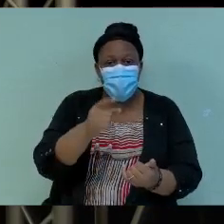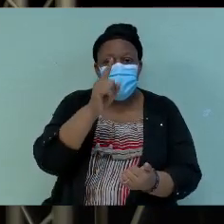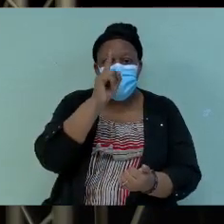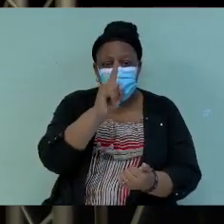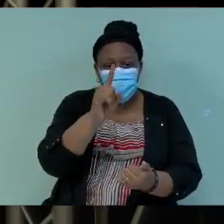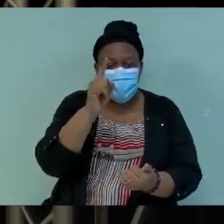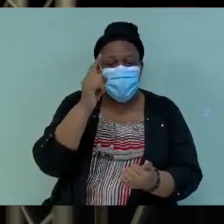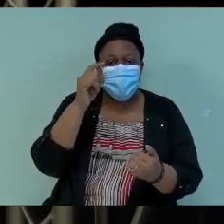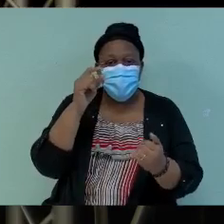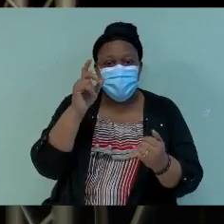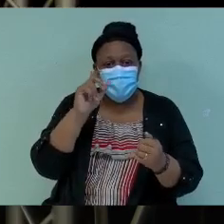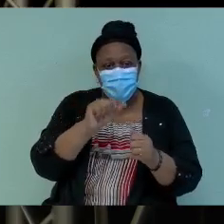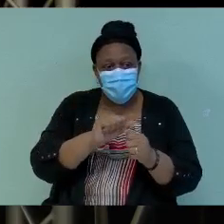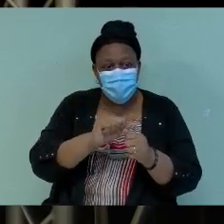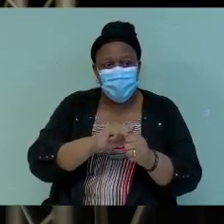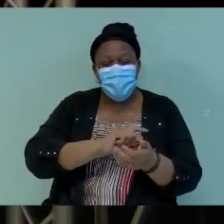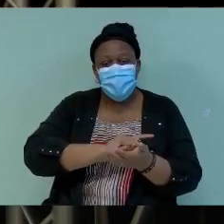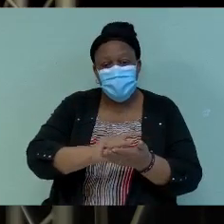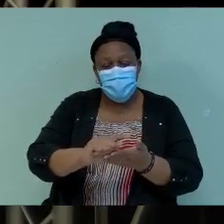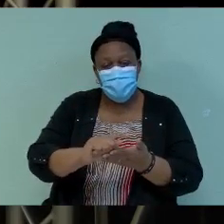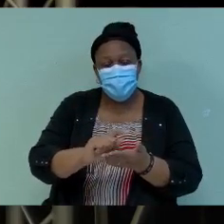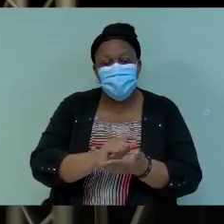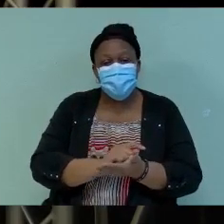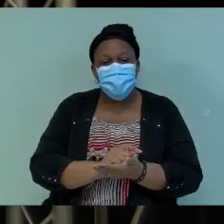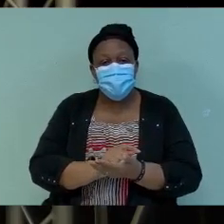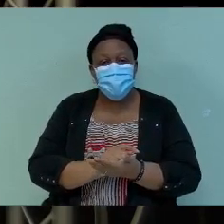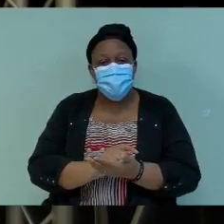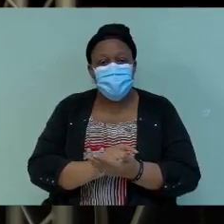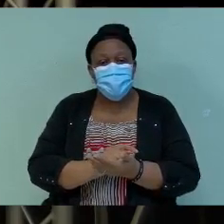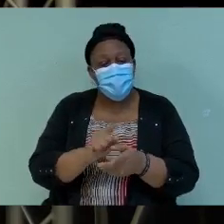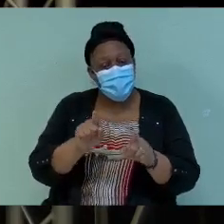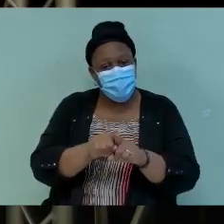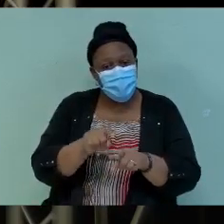per week. At the same time, we